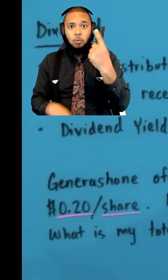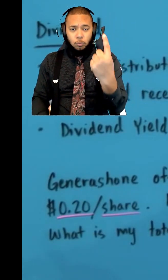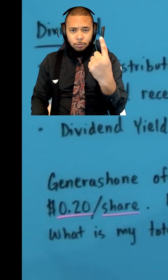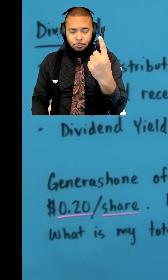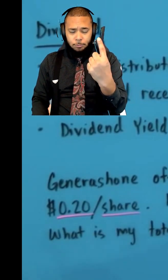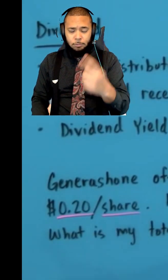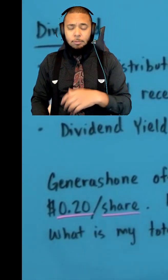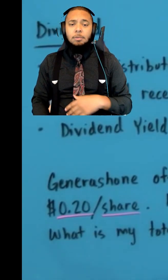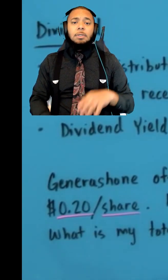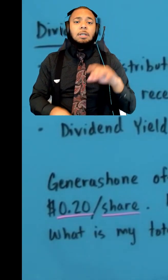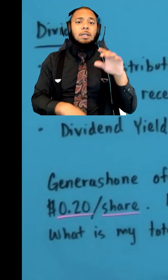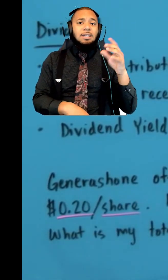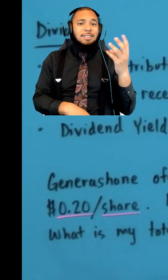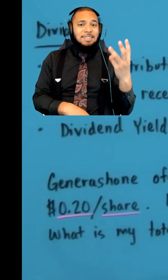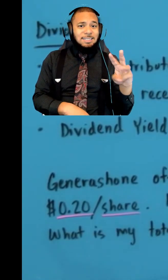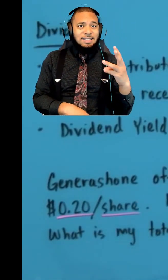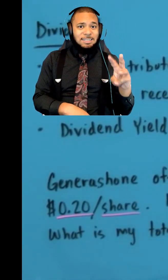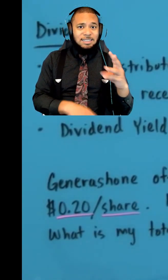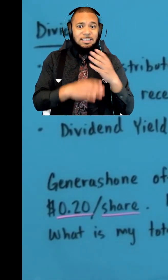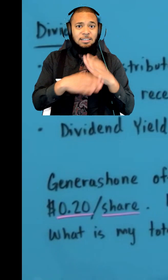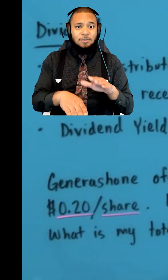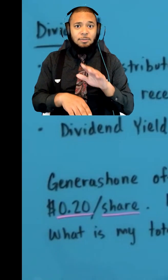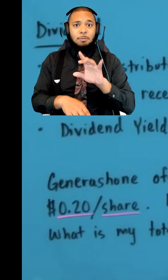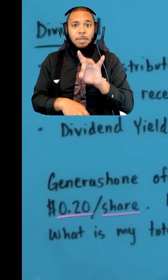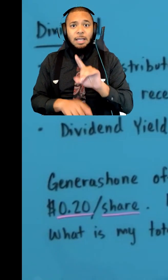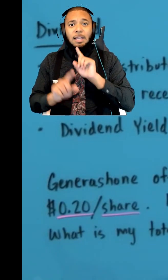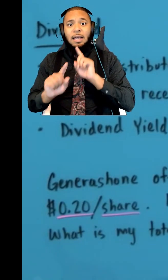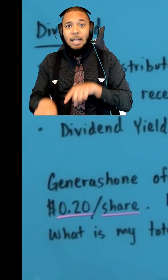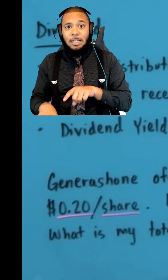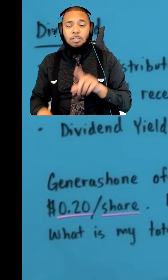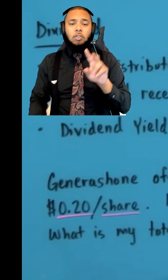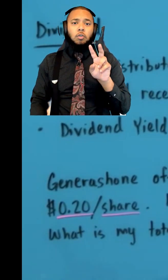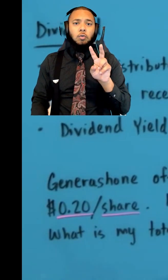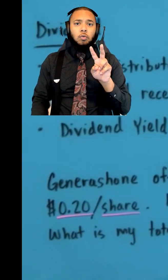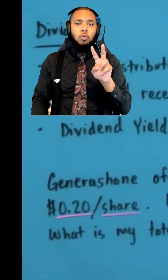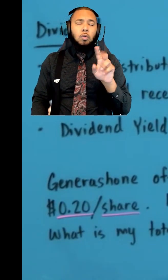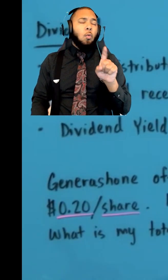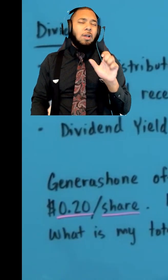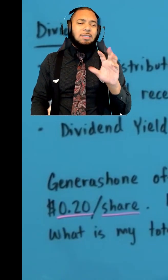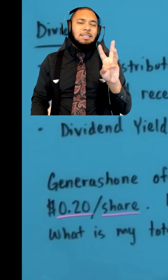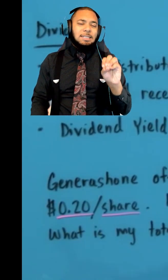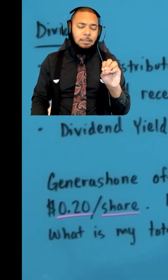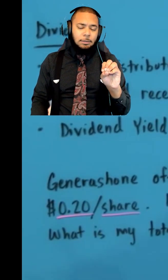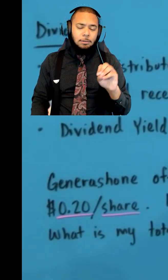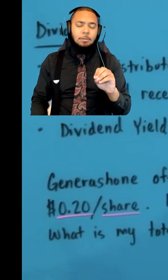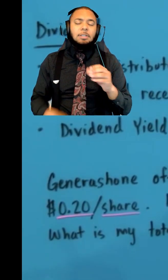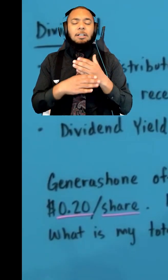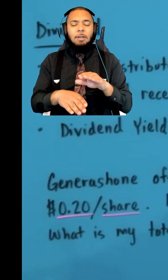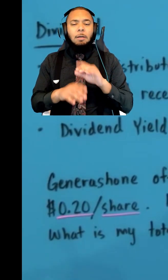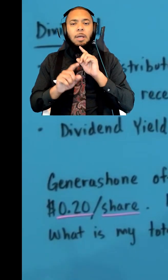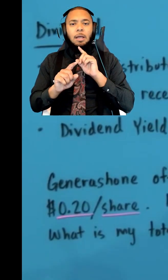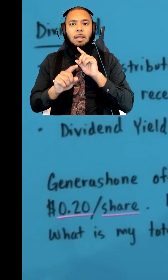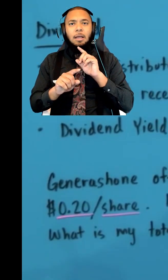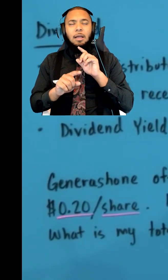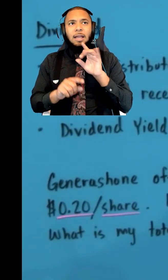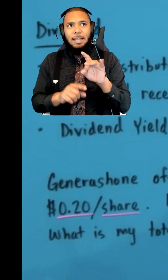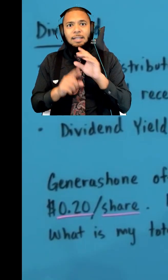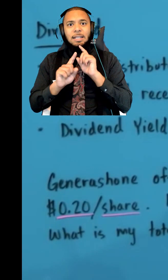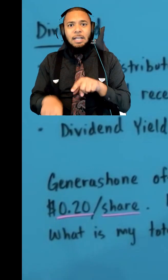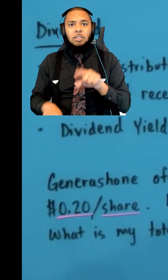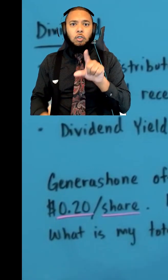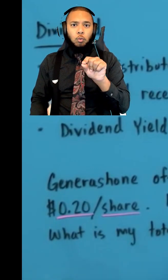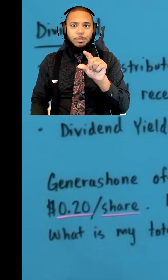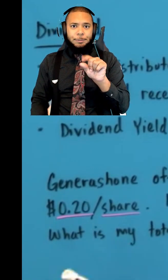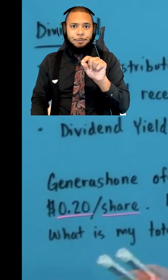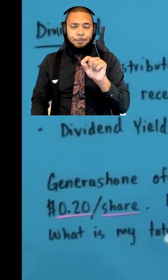1. Right? 8 divided by 8 is 1. And 160 divided by 8 is 20.